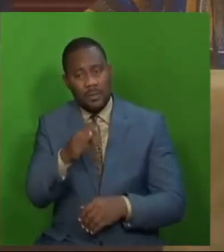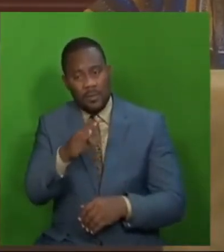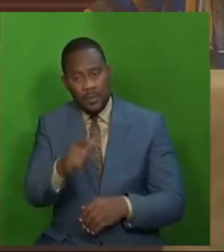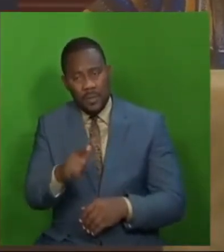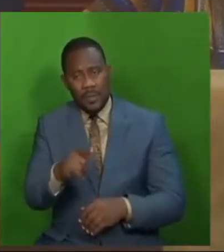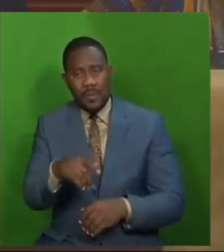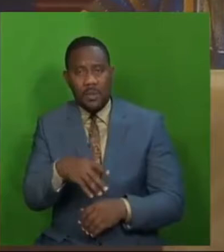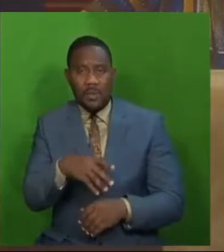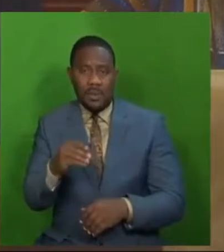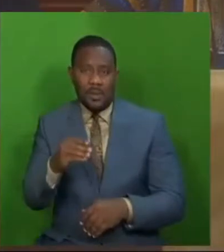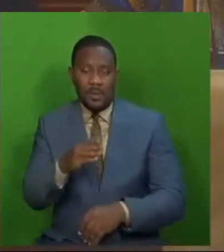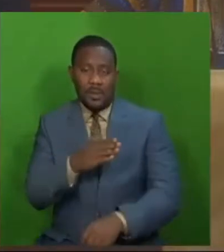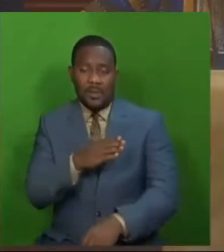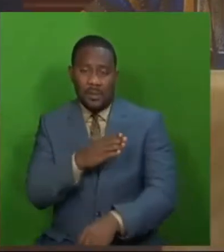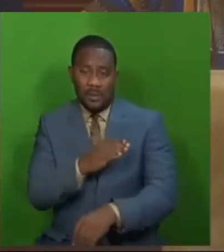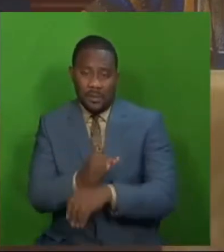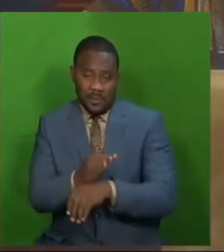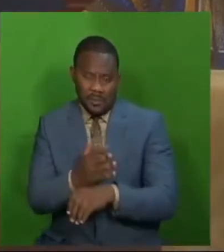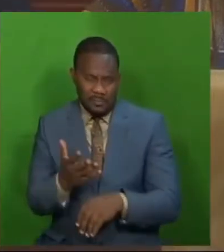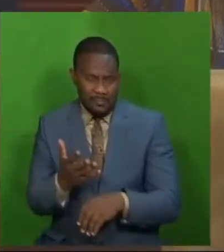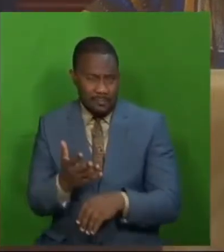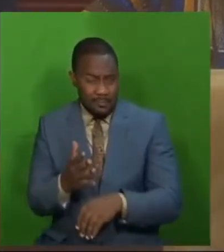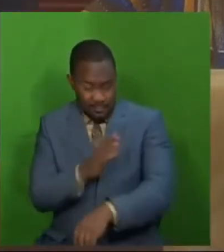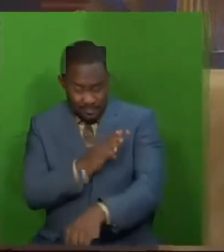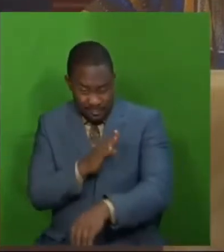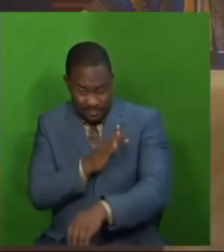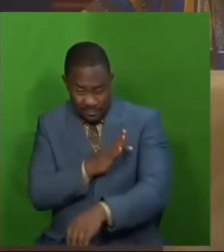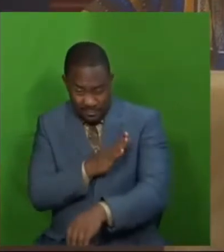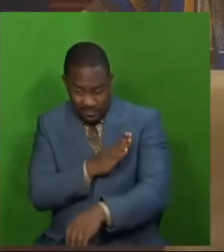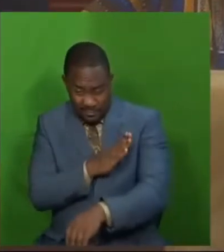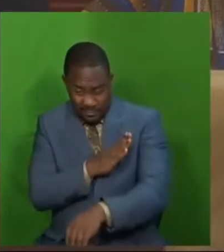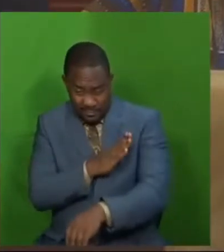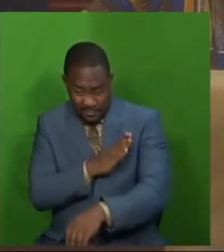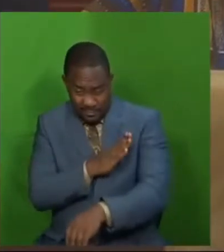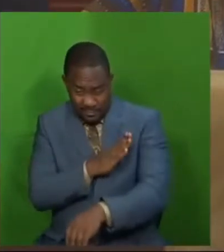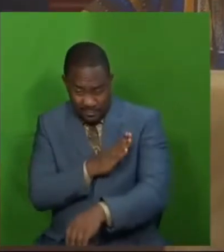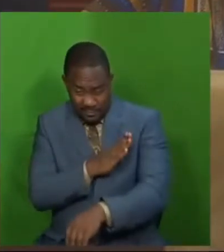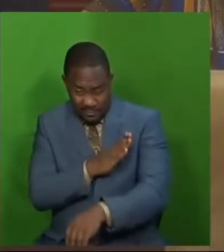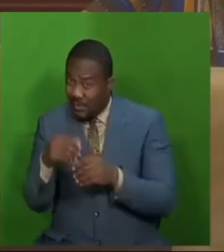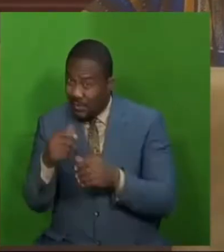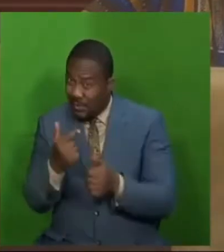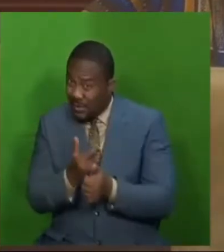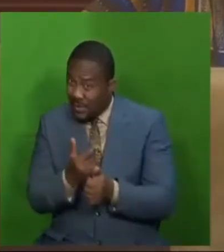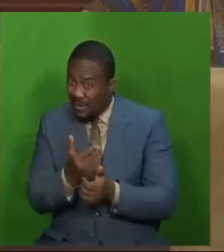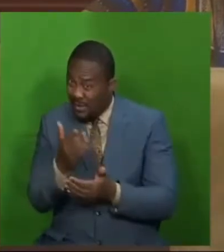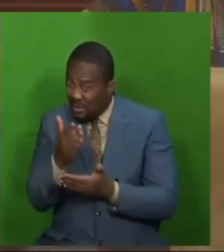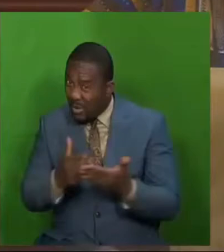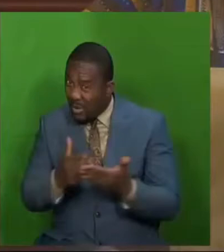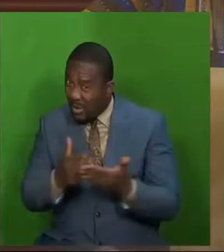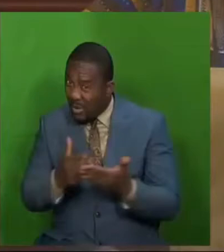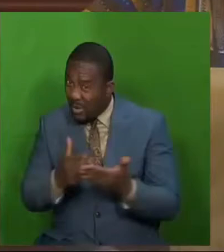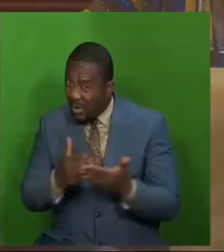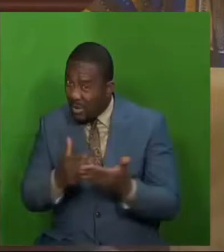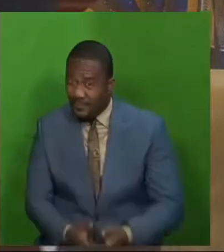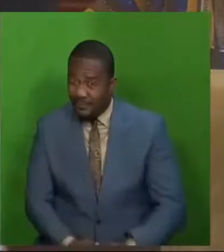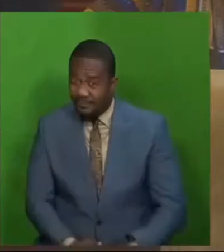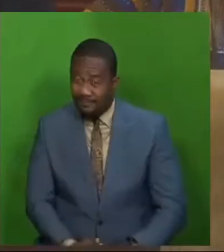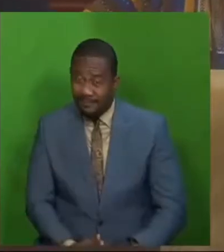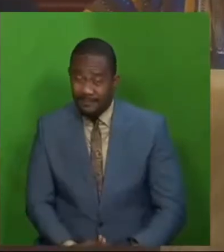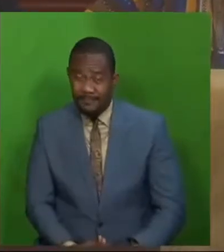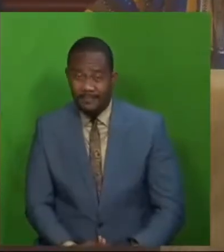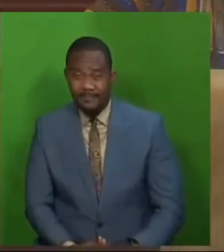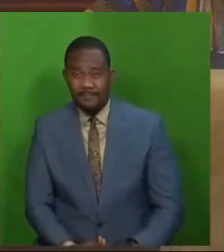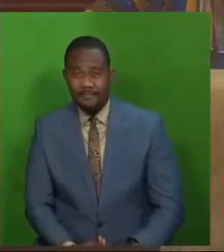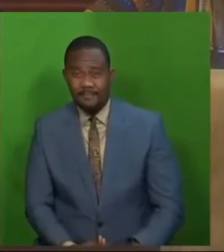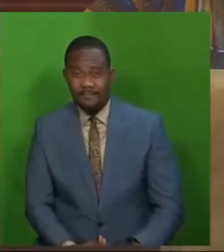part of Ghana? Is Burkina part of Ghana? Is Burkina part of Ghana? Mr. Speaker,